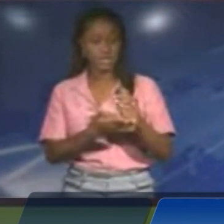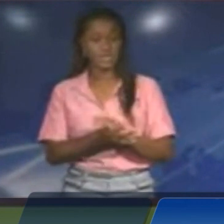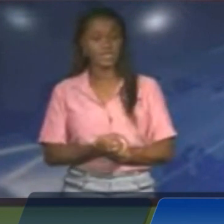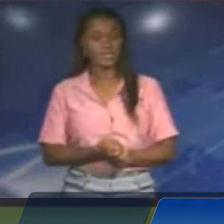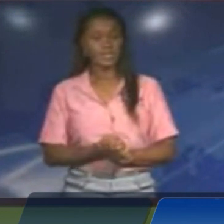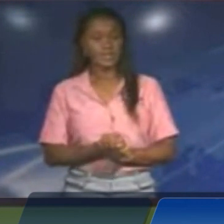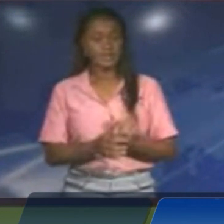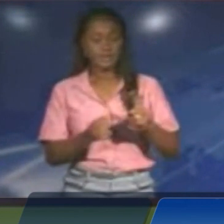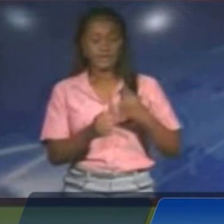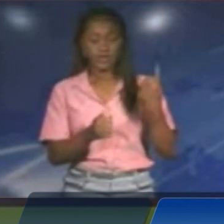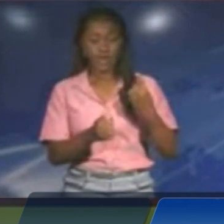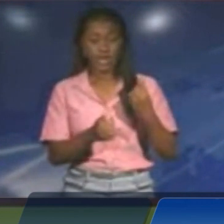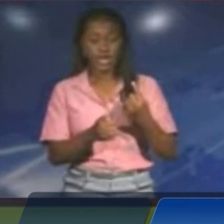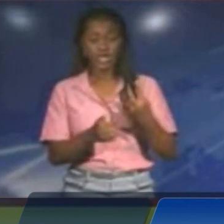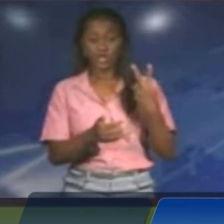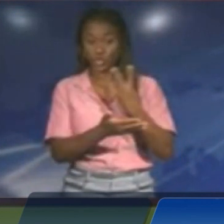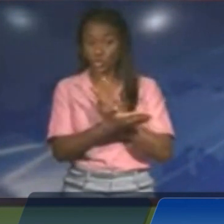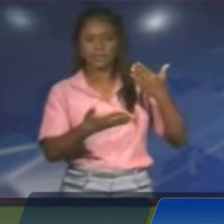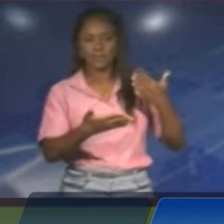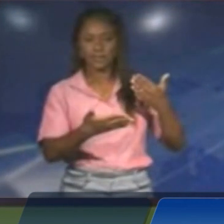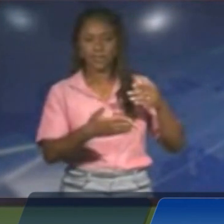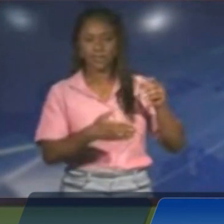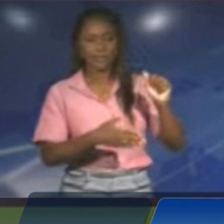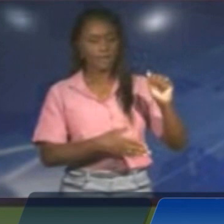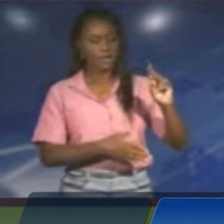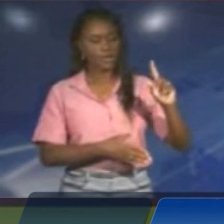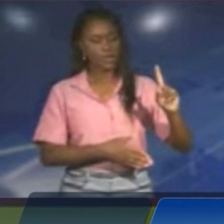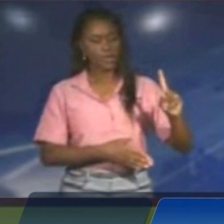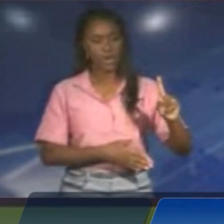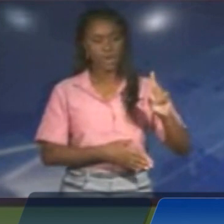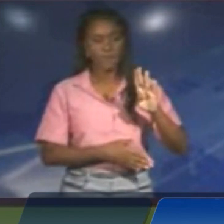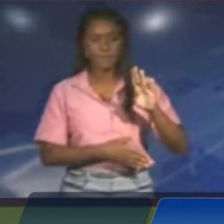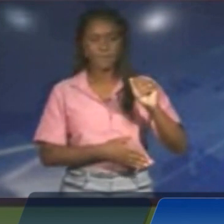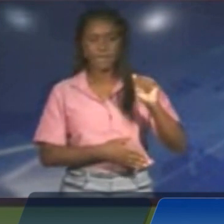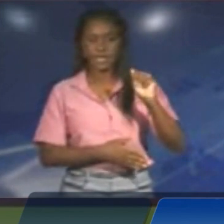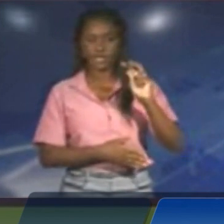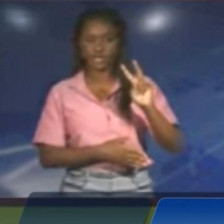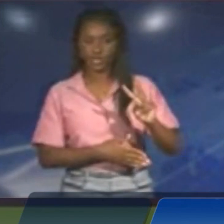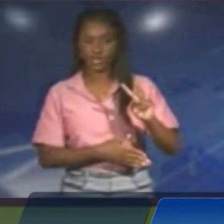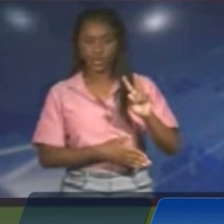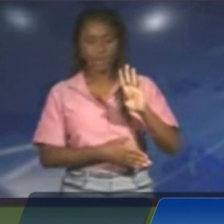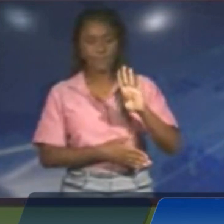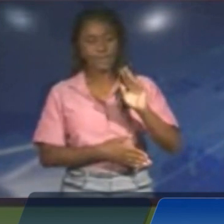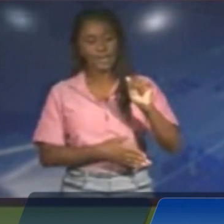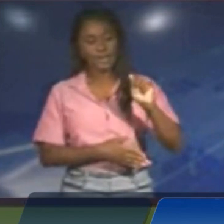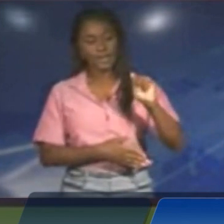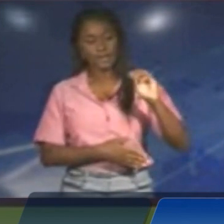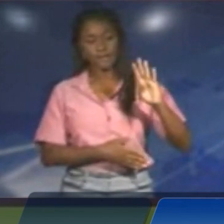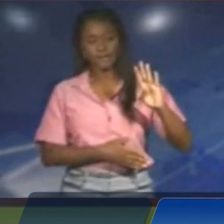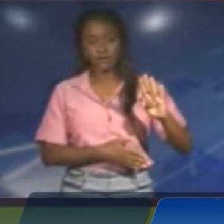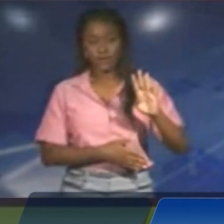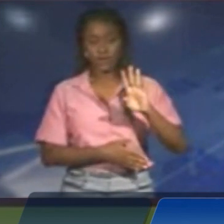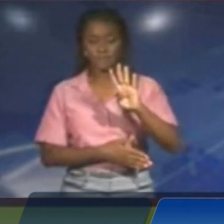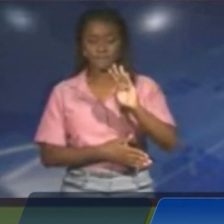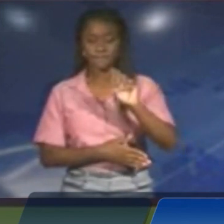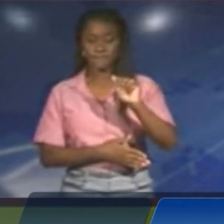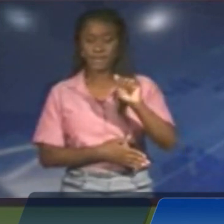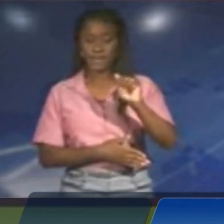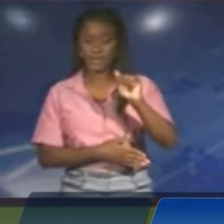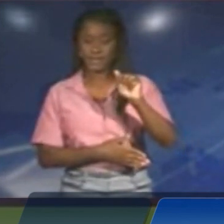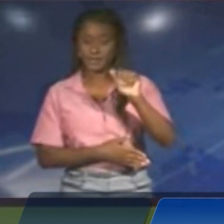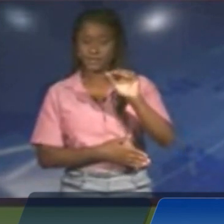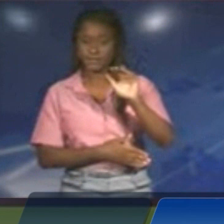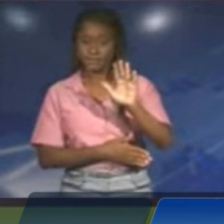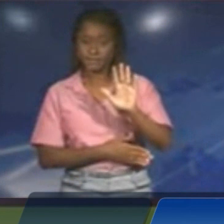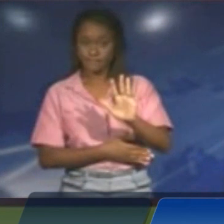just first detected only a week prior to that. Dr. Parasram said variants of concern such as Omicron are easily